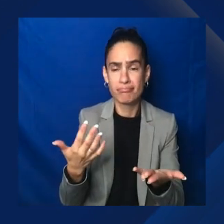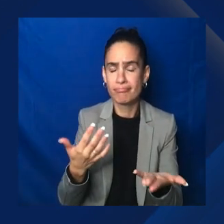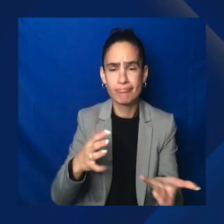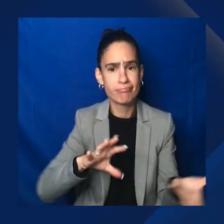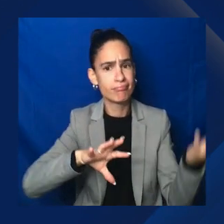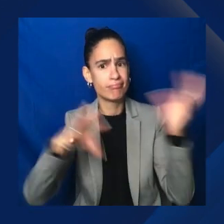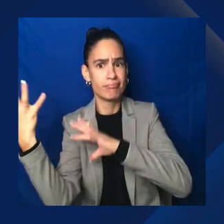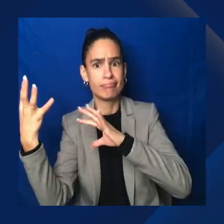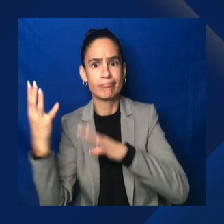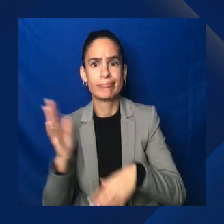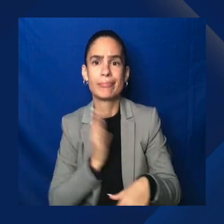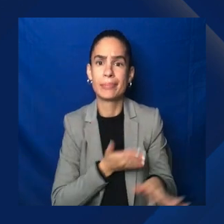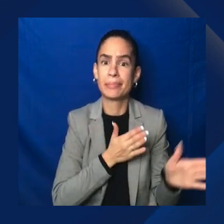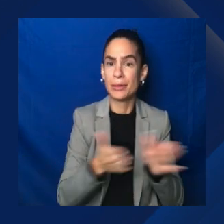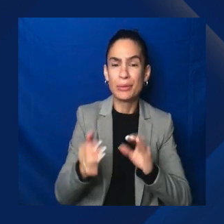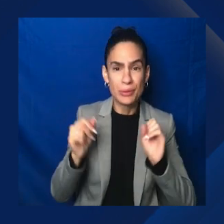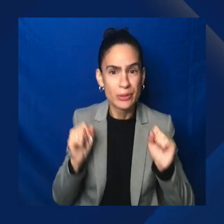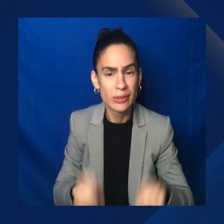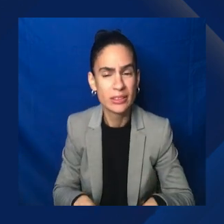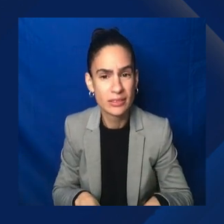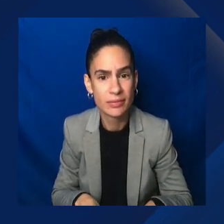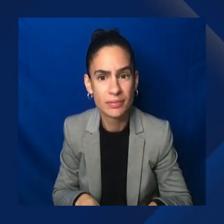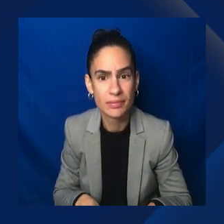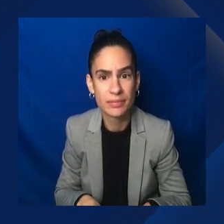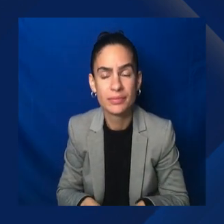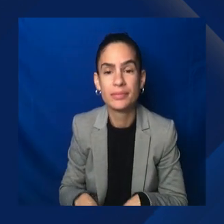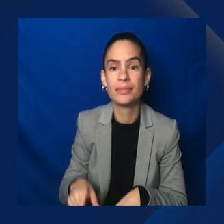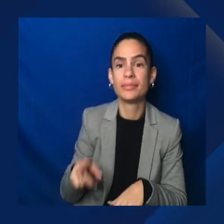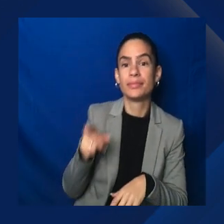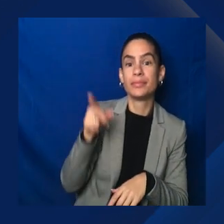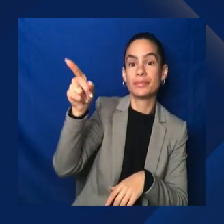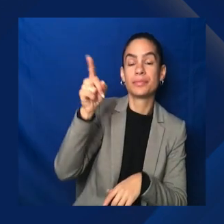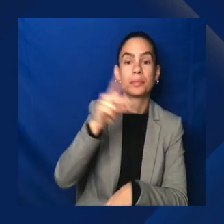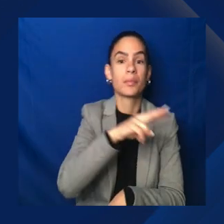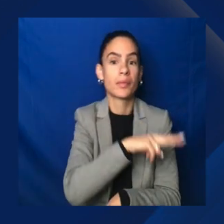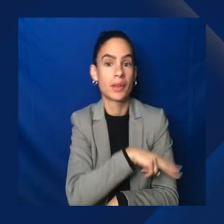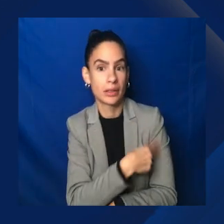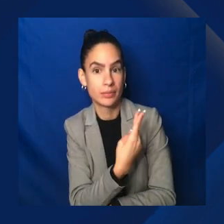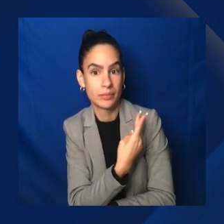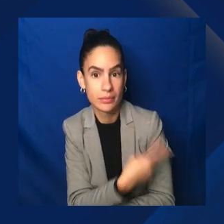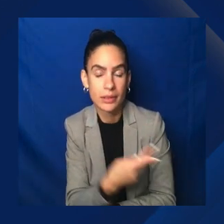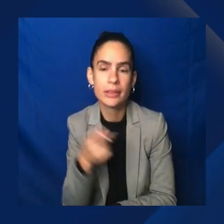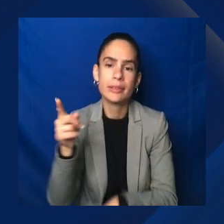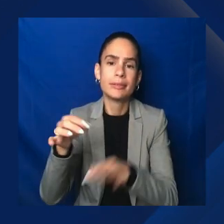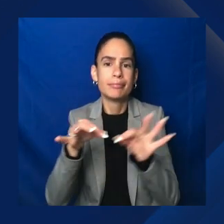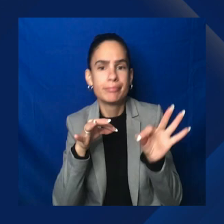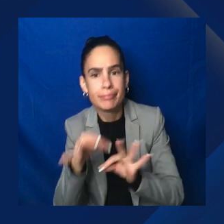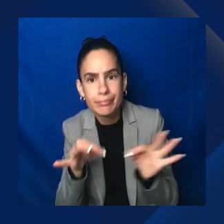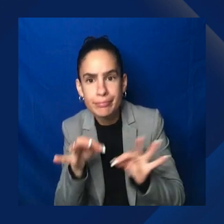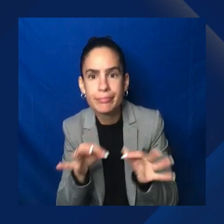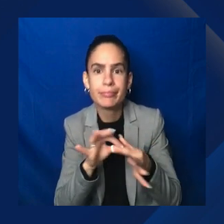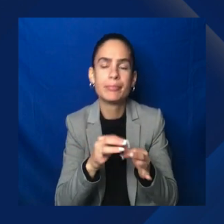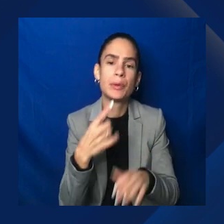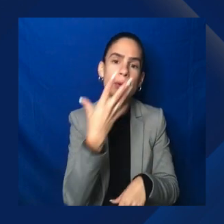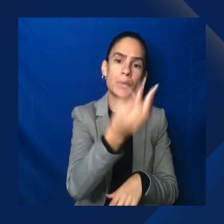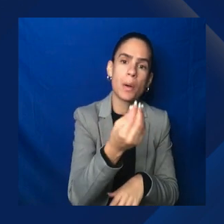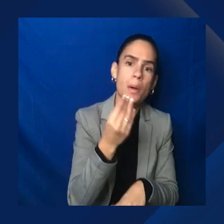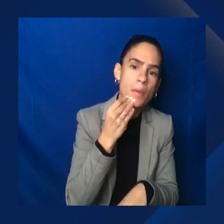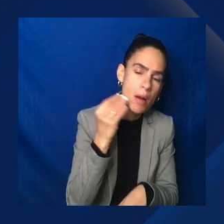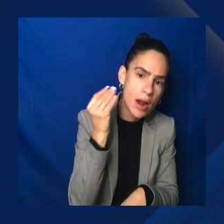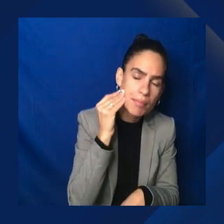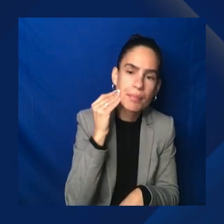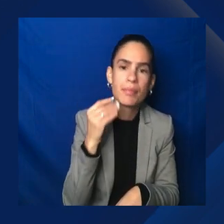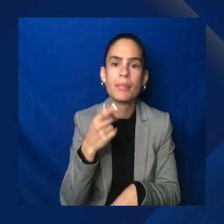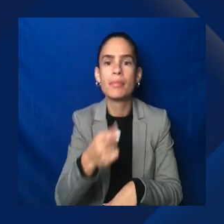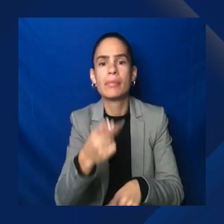And in the hospital, they talk to you about going home and having care with post and